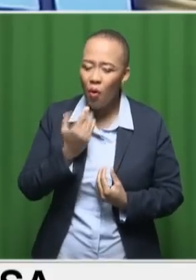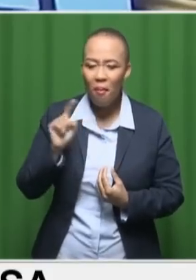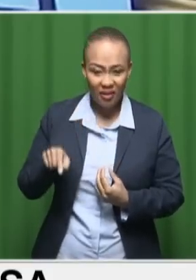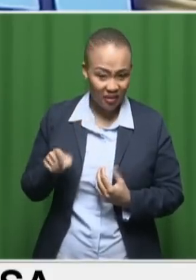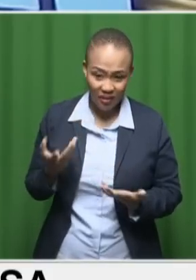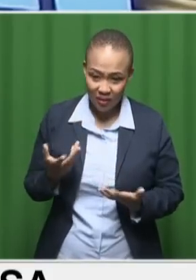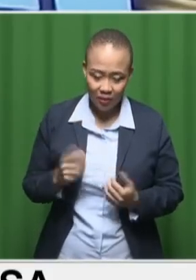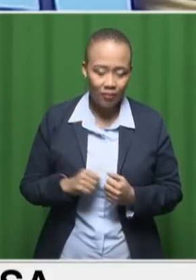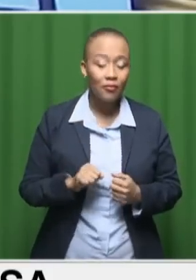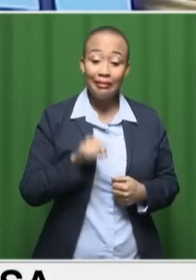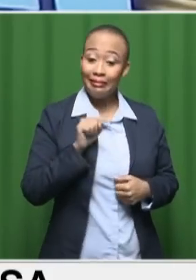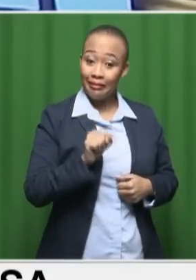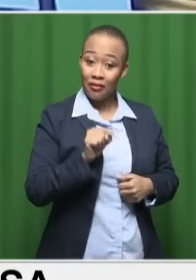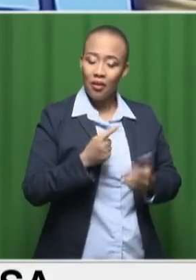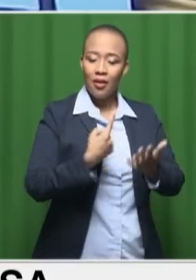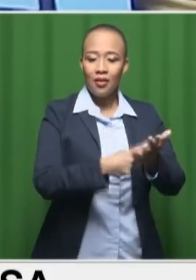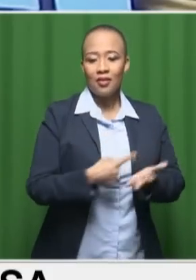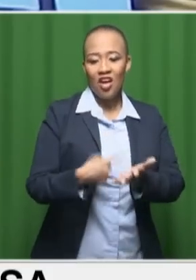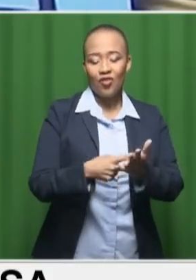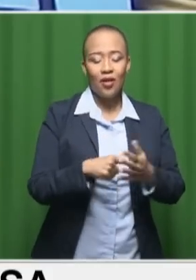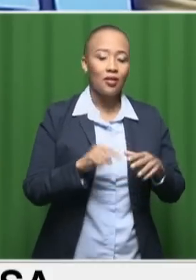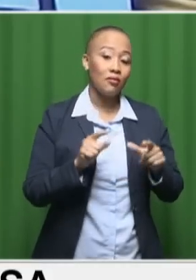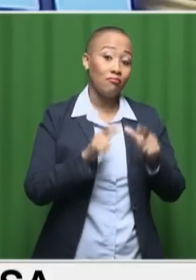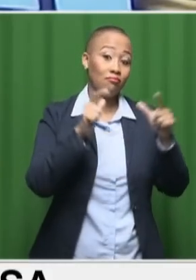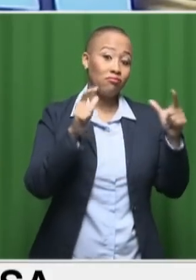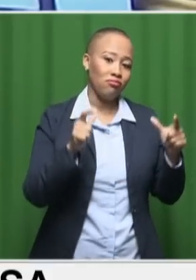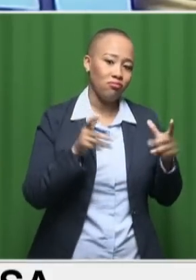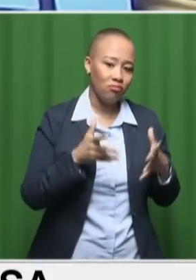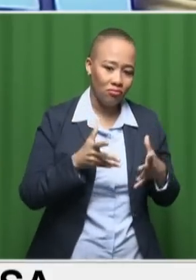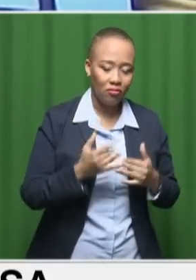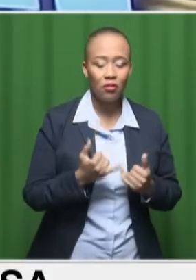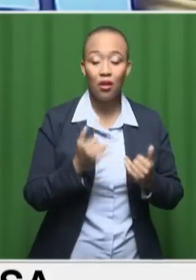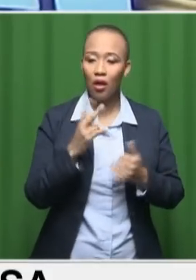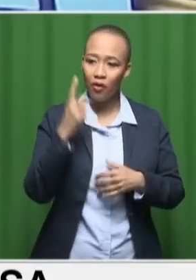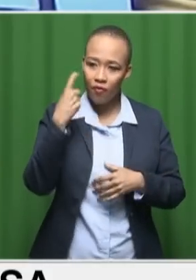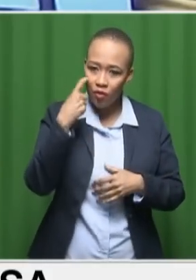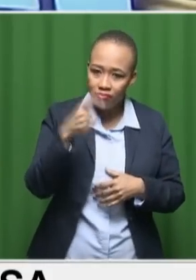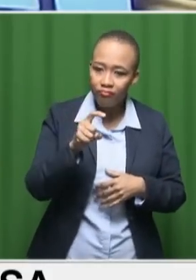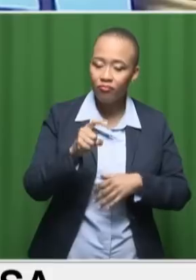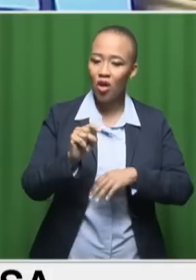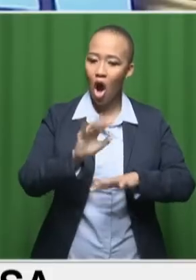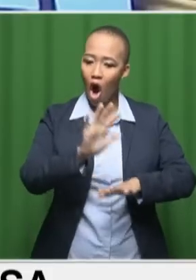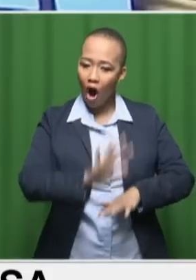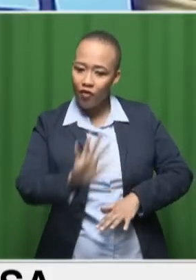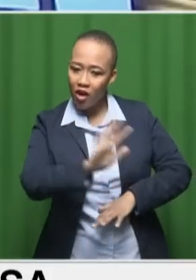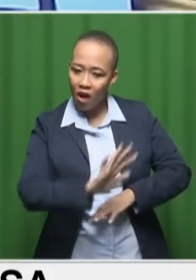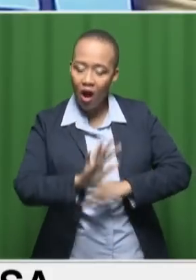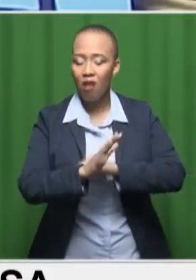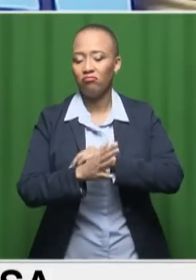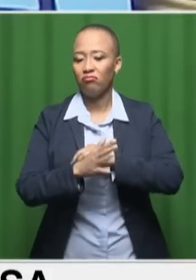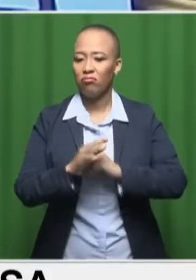the United States to impose who South Africa should be friendly or have relations